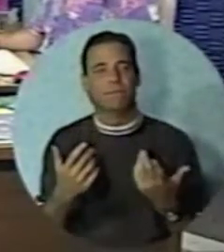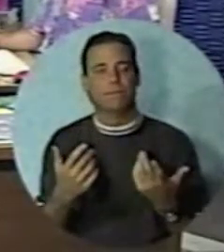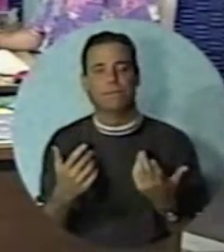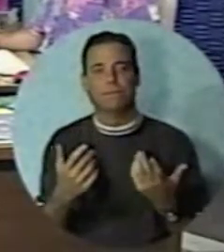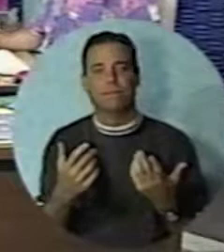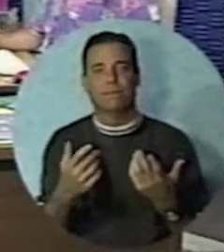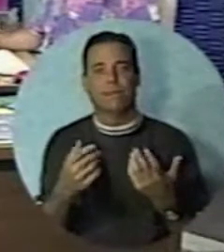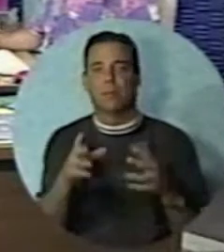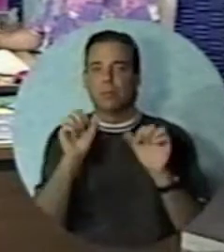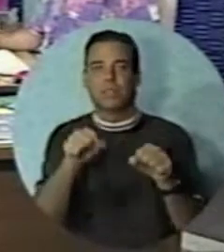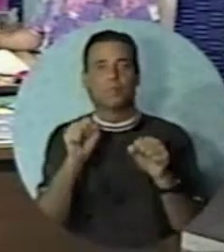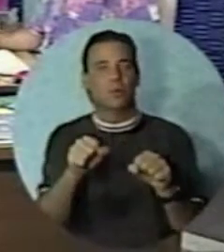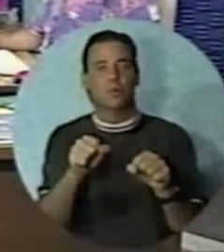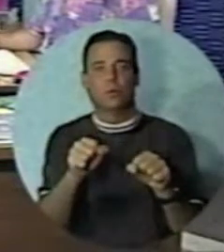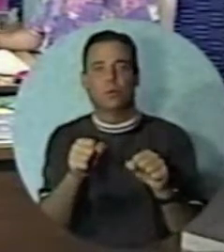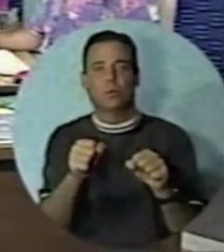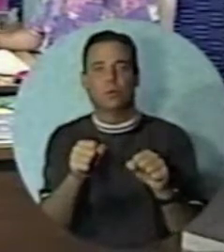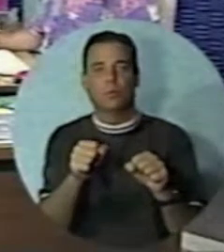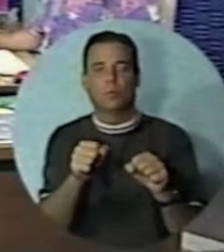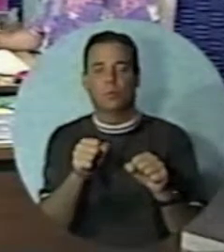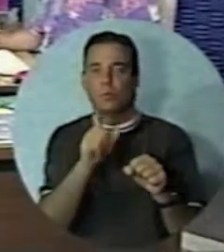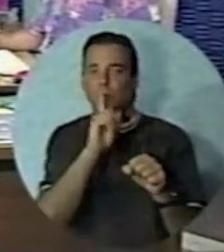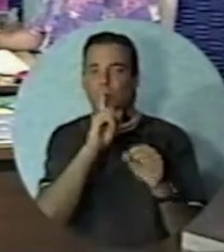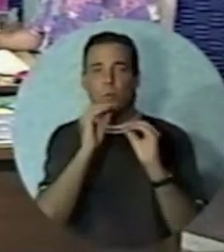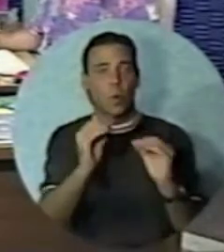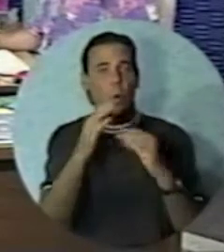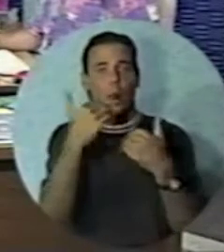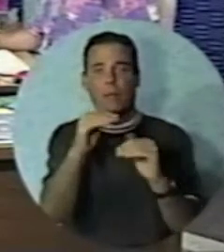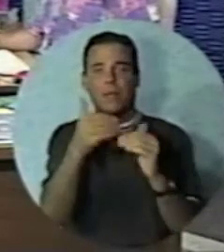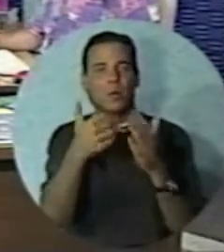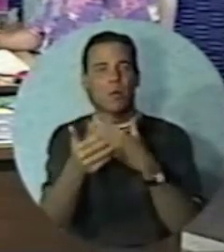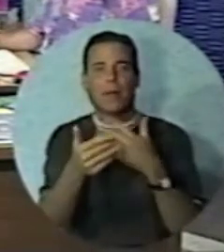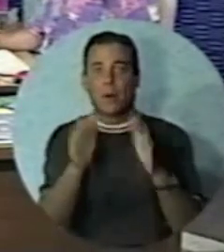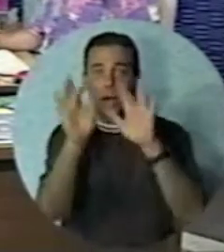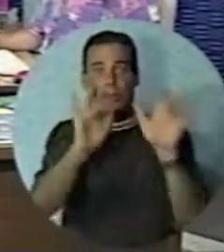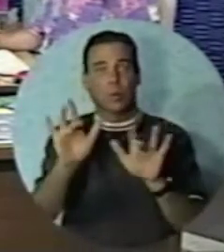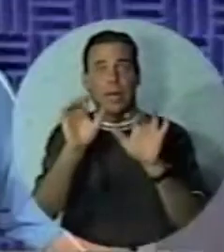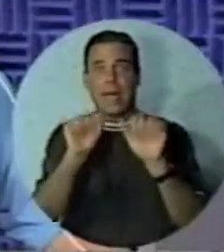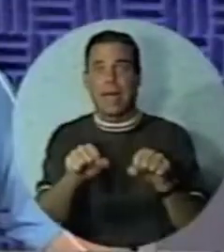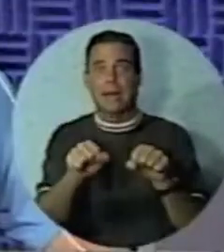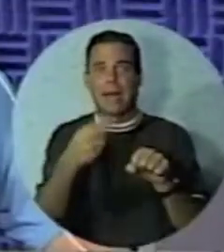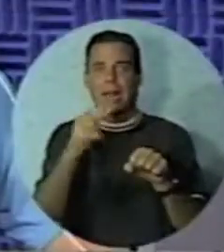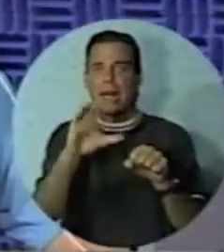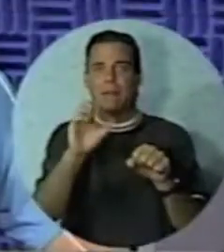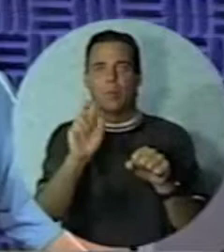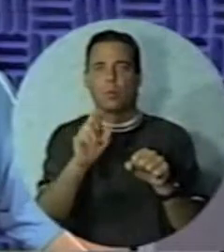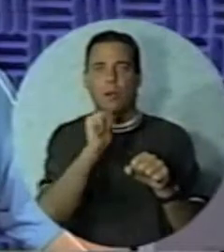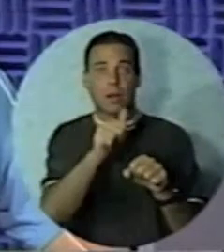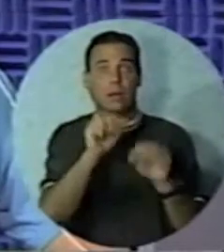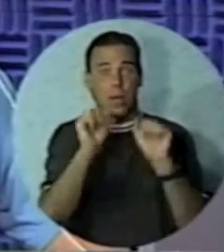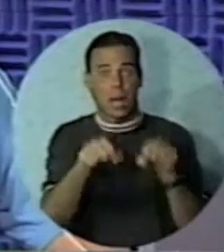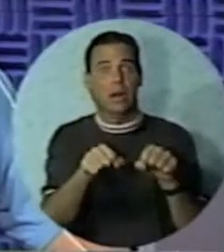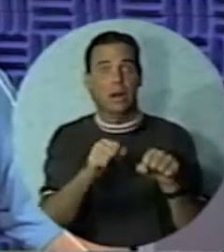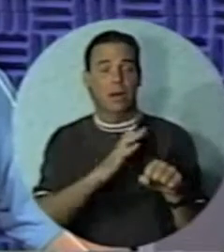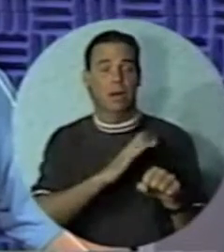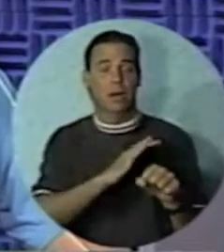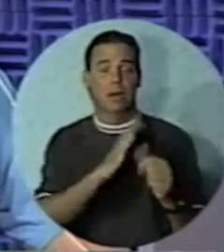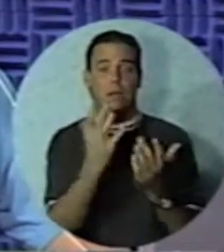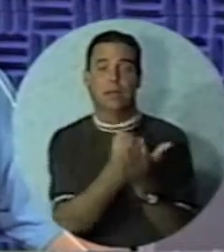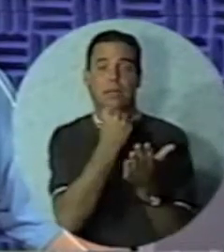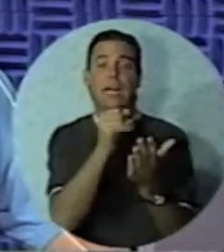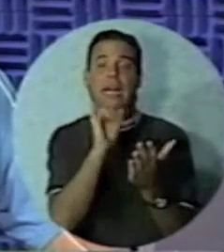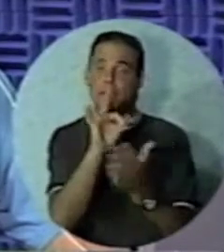to what computers can do, whether you're handicapped or not. That potential can be realized if we envelop the